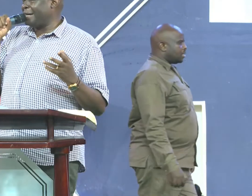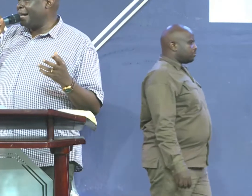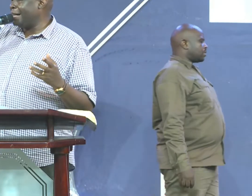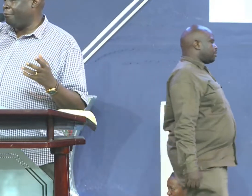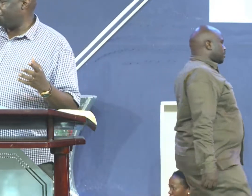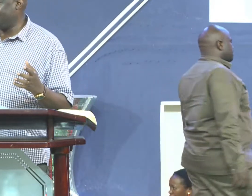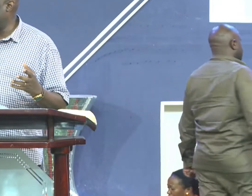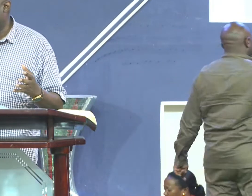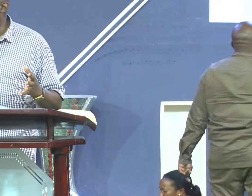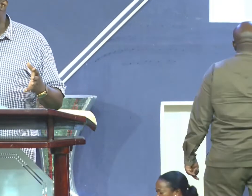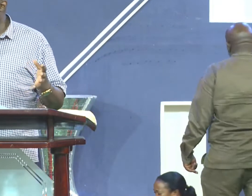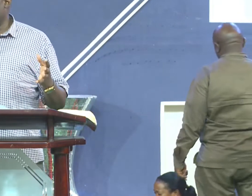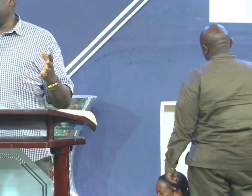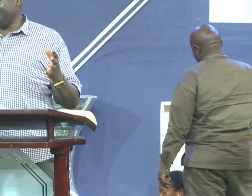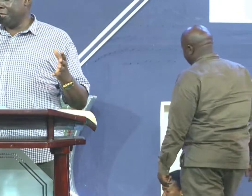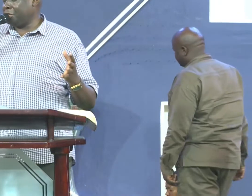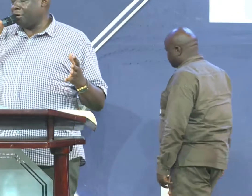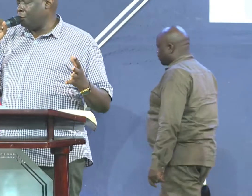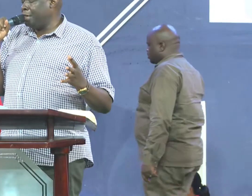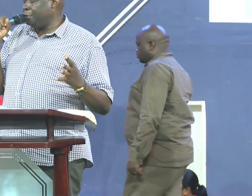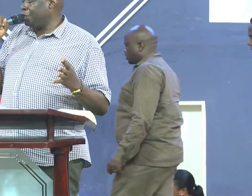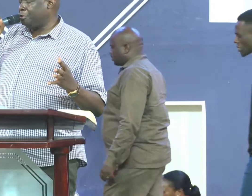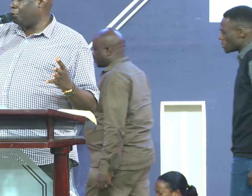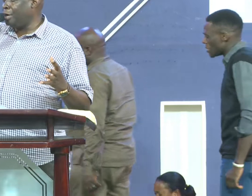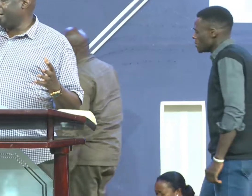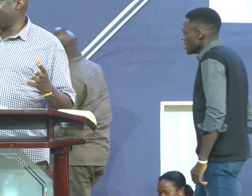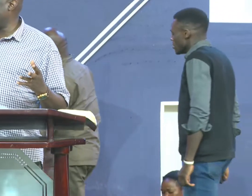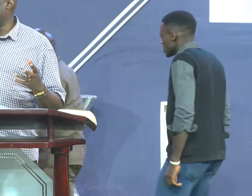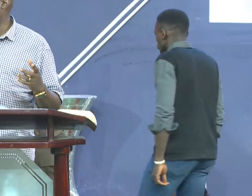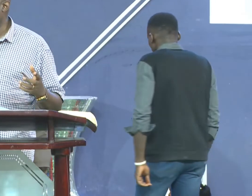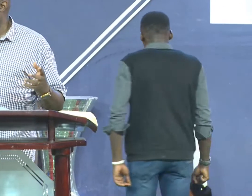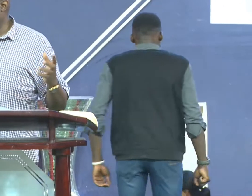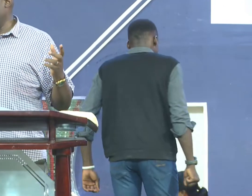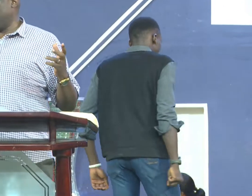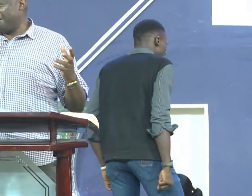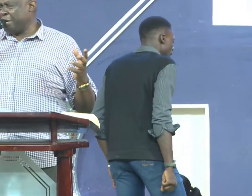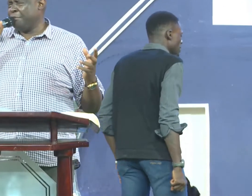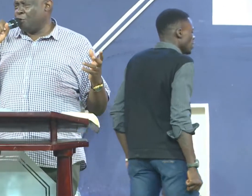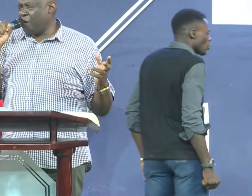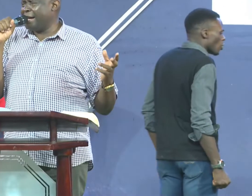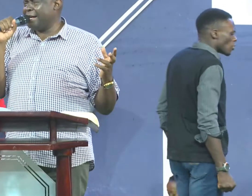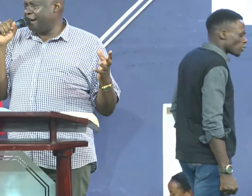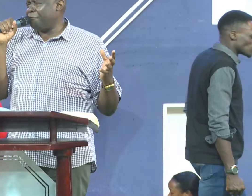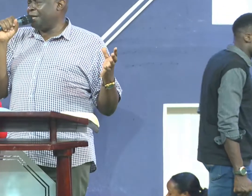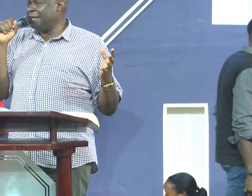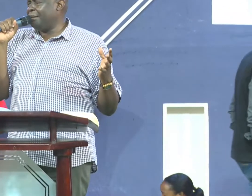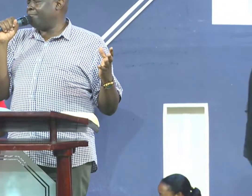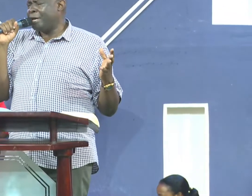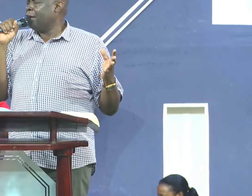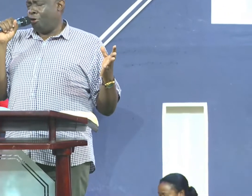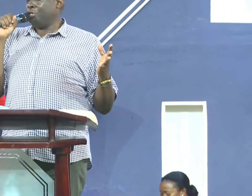otuyinzise maka gaffe otuyinzise ku mirimu gye tukolera wewaawo ne mu ggwanga